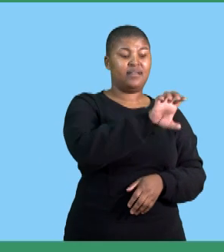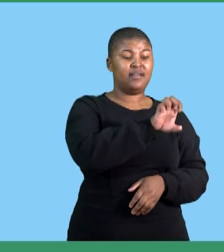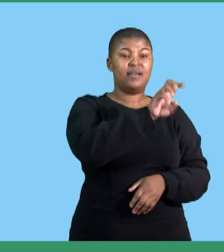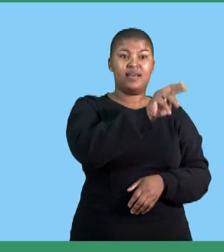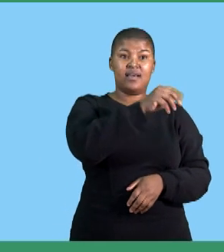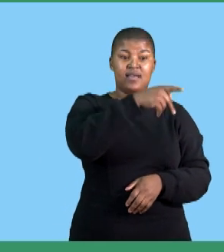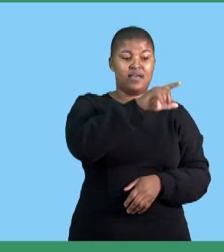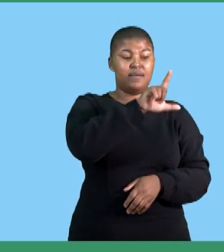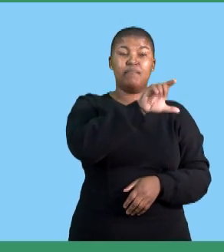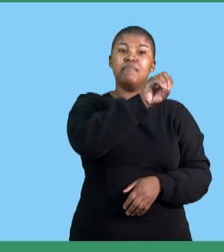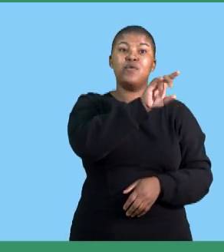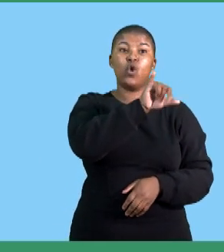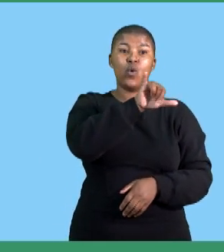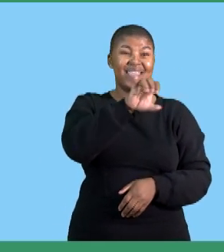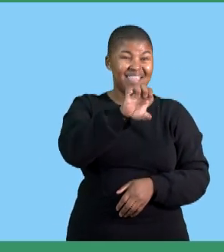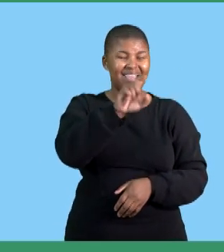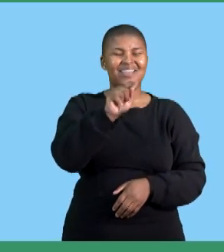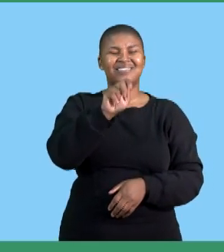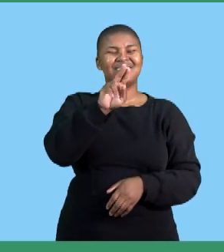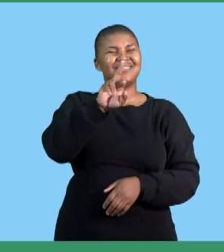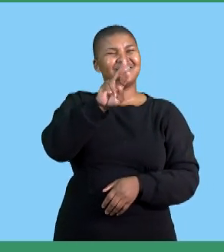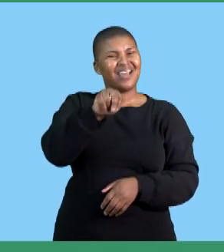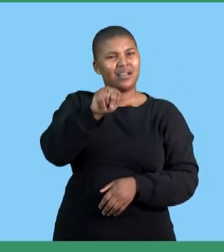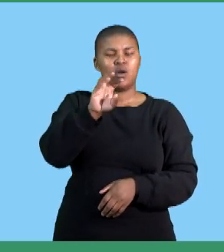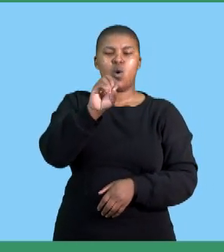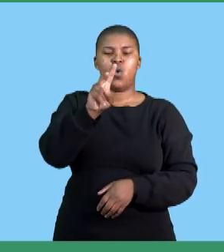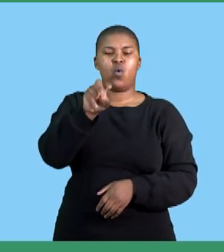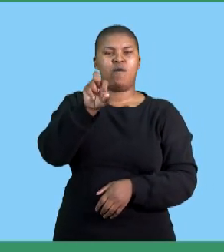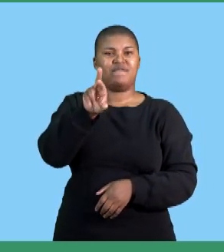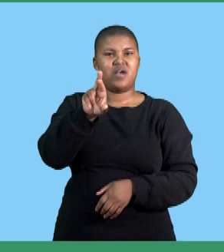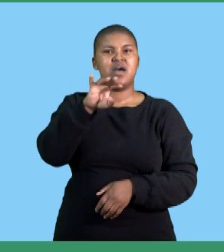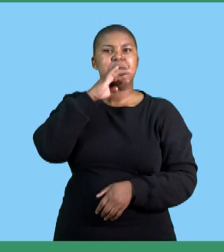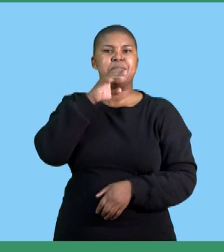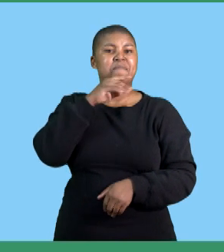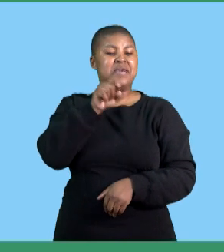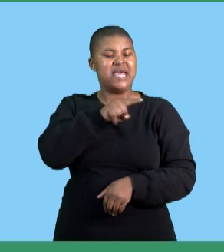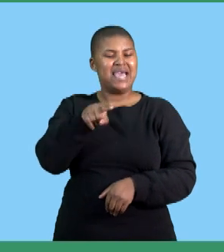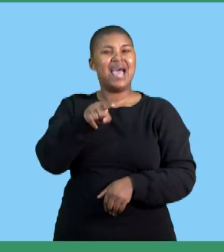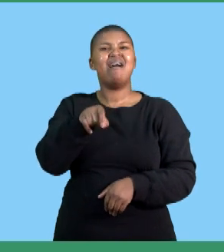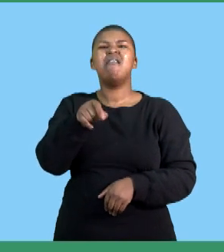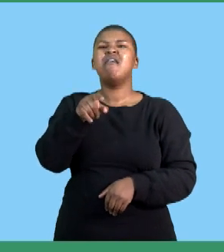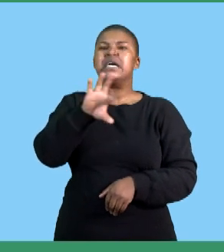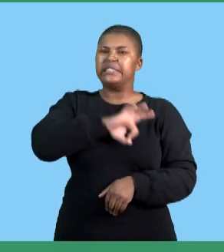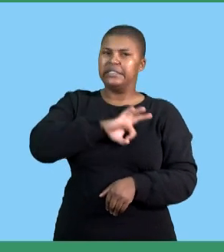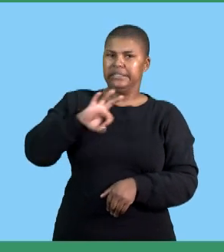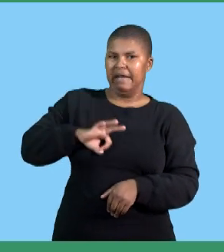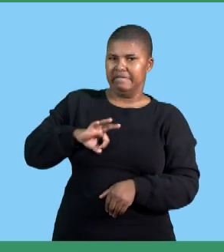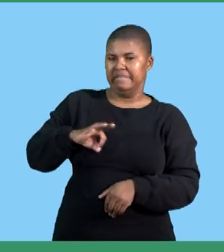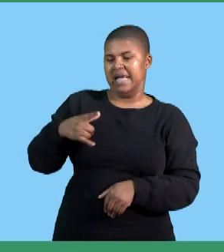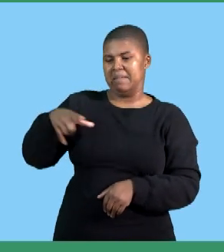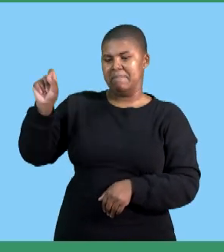turnover. This is the percentage of employees that leave the organization during a given time